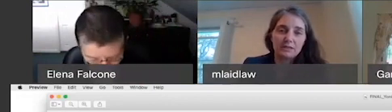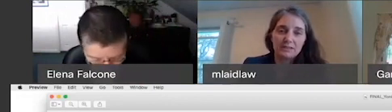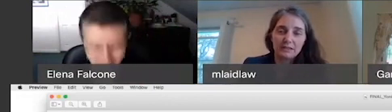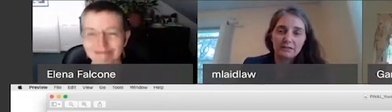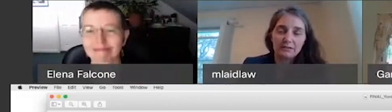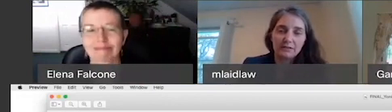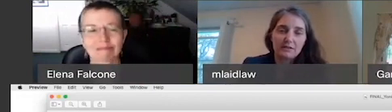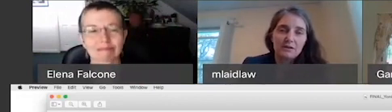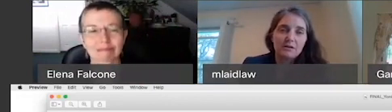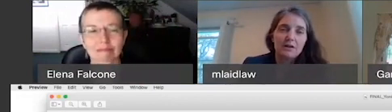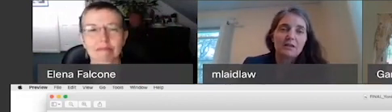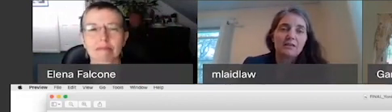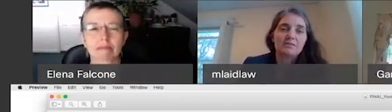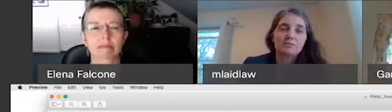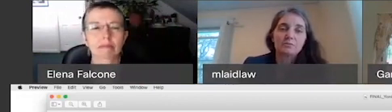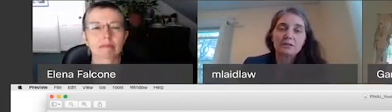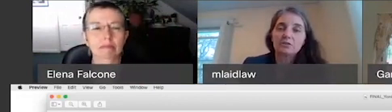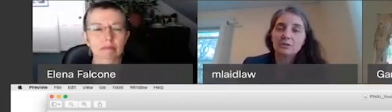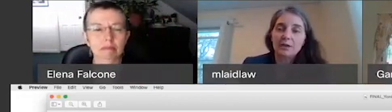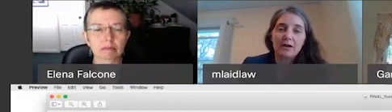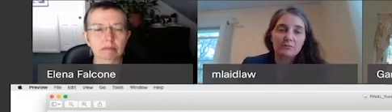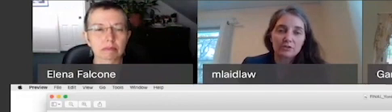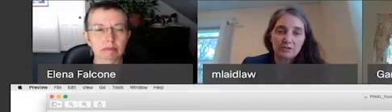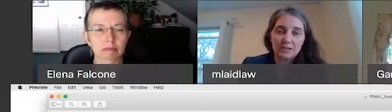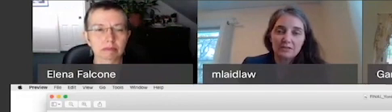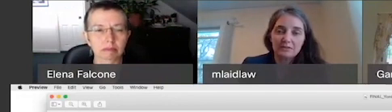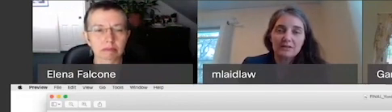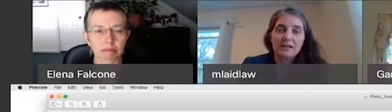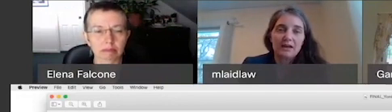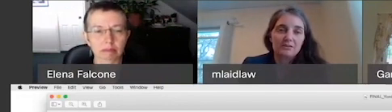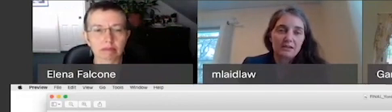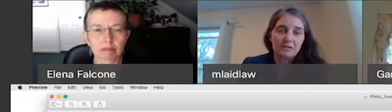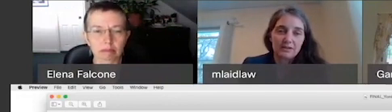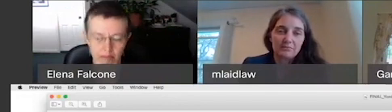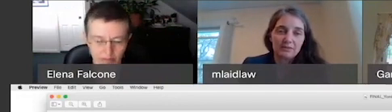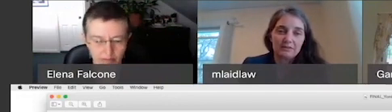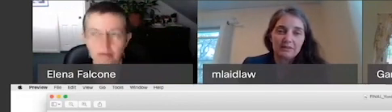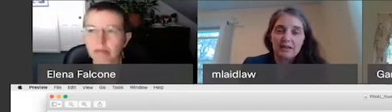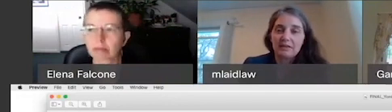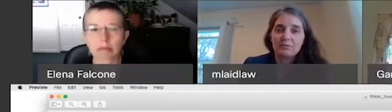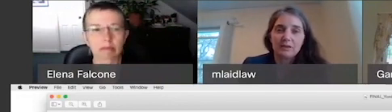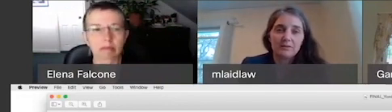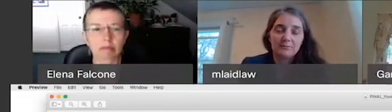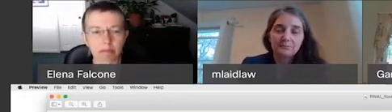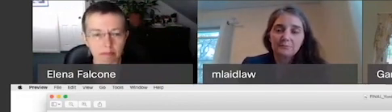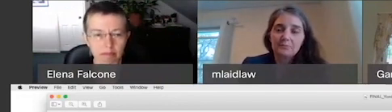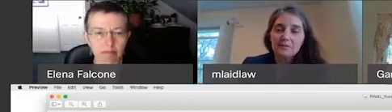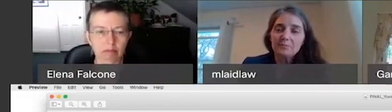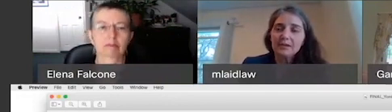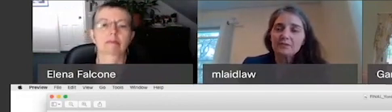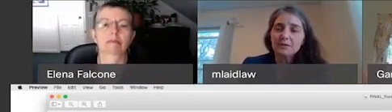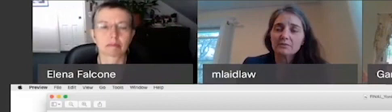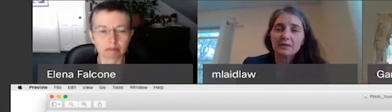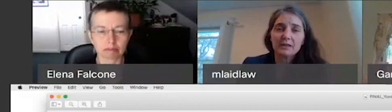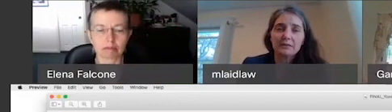of 18, is a really good power of attorney, healthcare document, and a will.